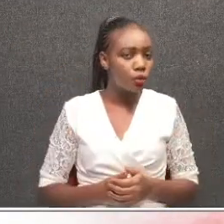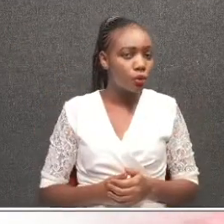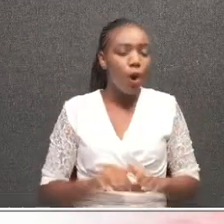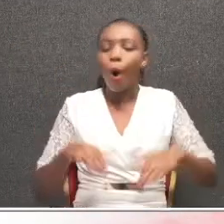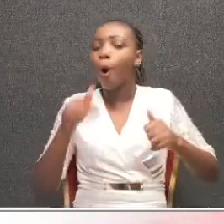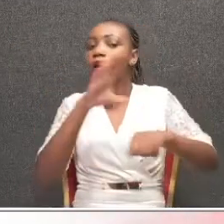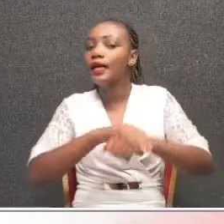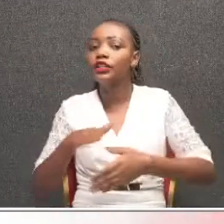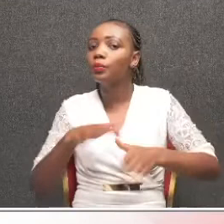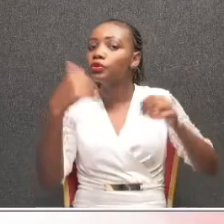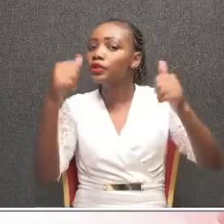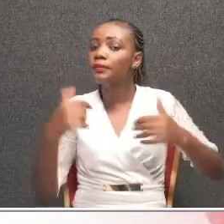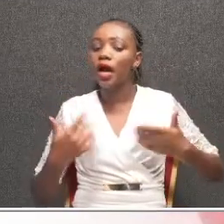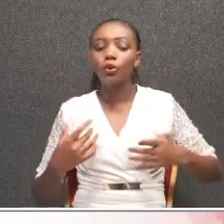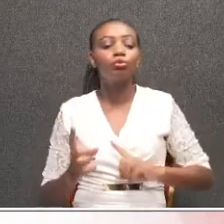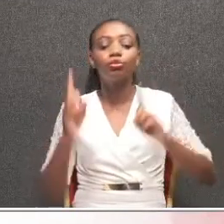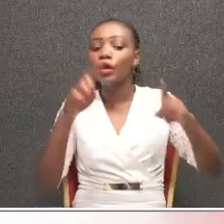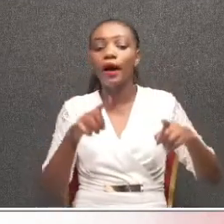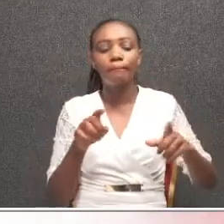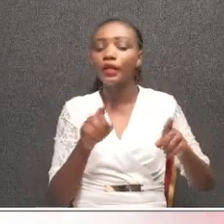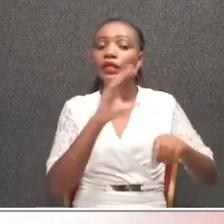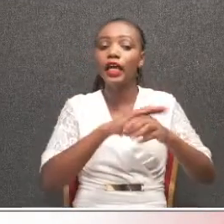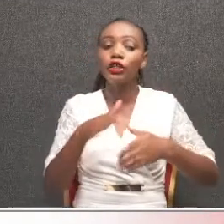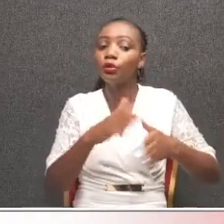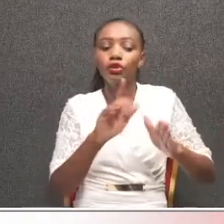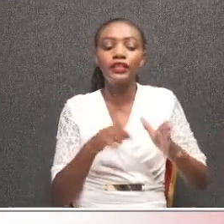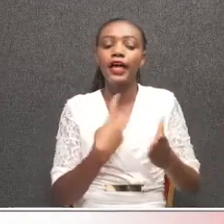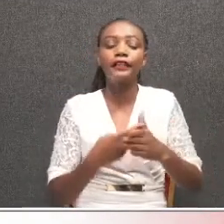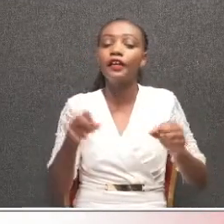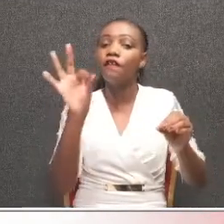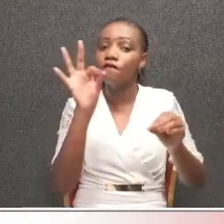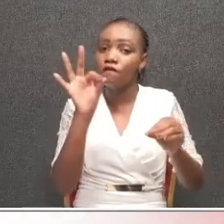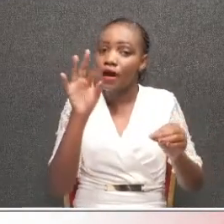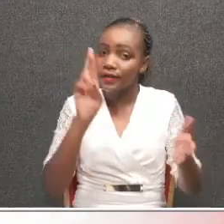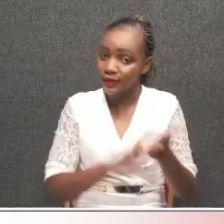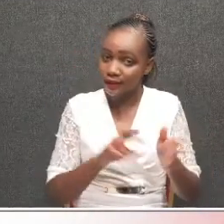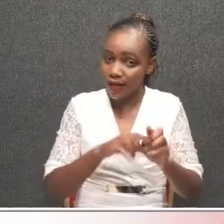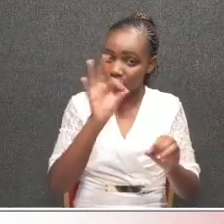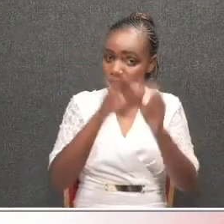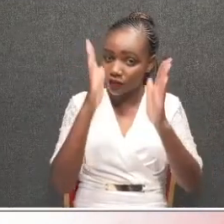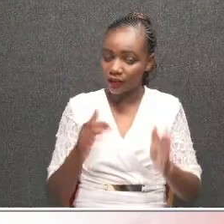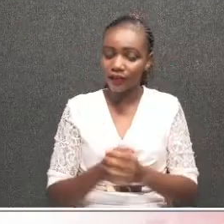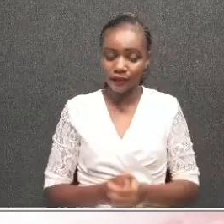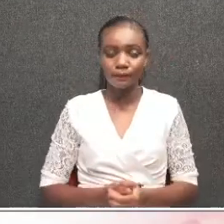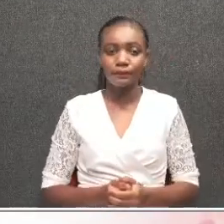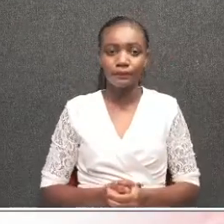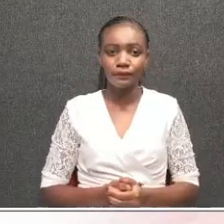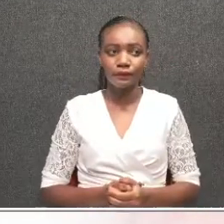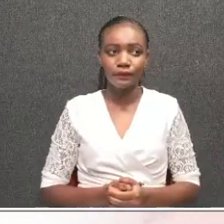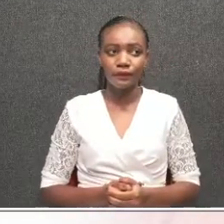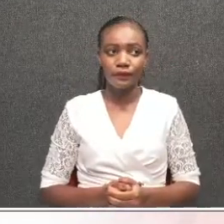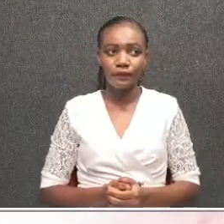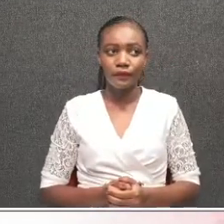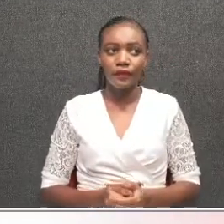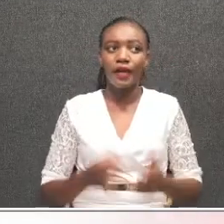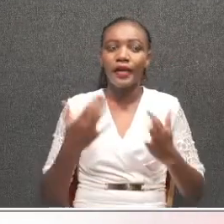nafasi, wajitokeze, diyo waweze kujiadikisha kama wapigaji kura. The only time your opinion will matter is